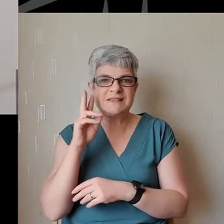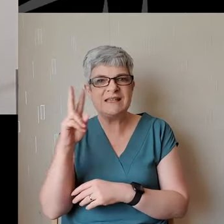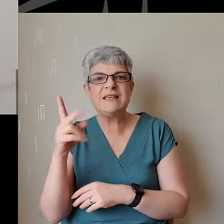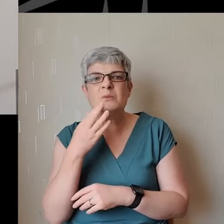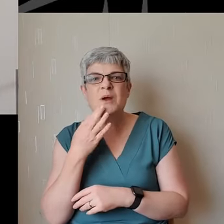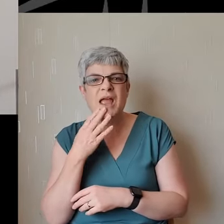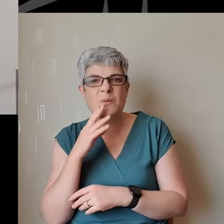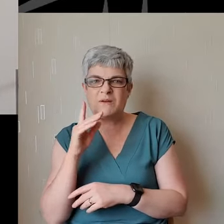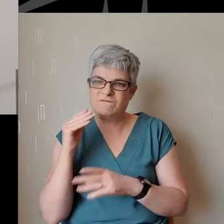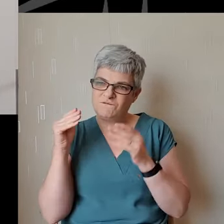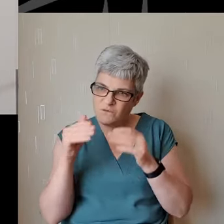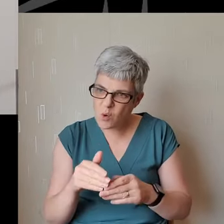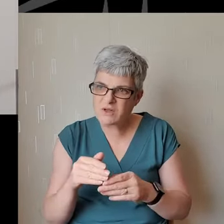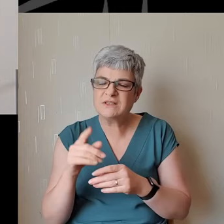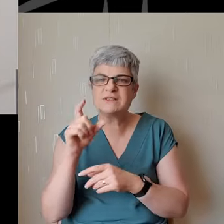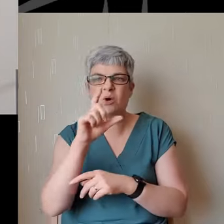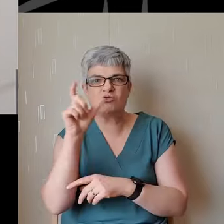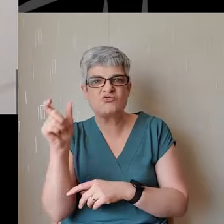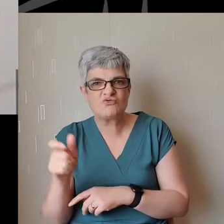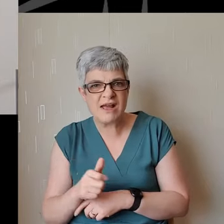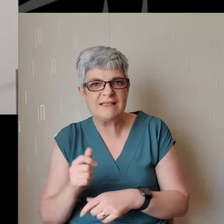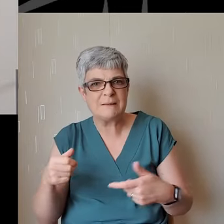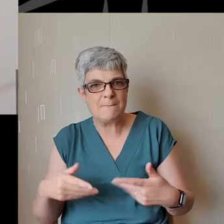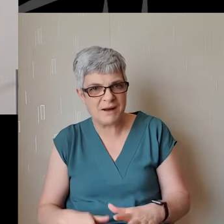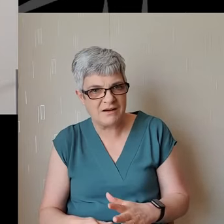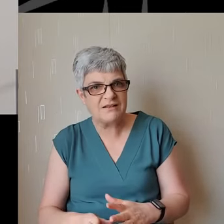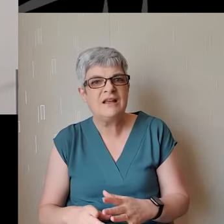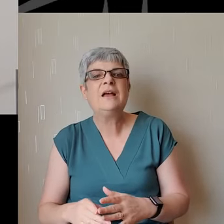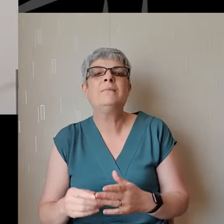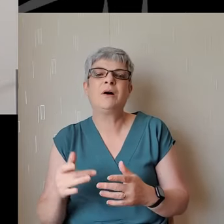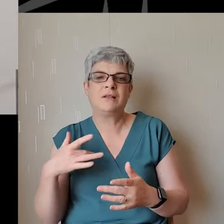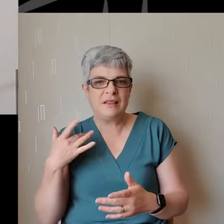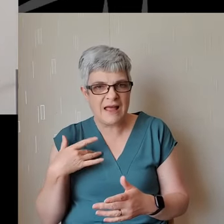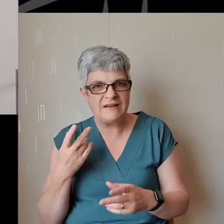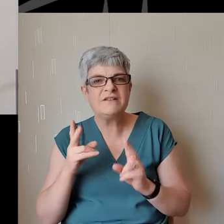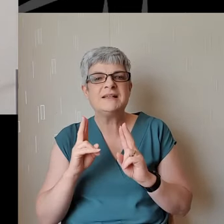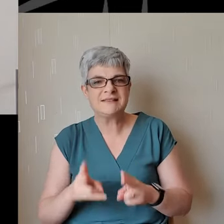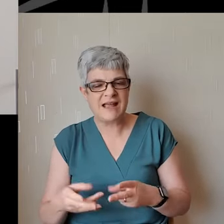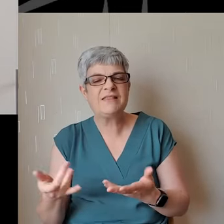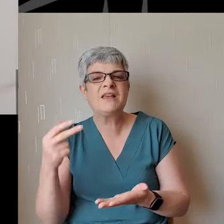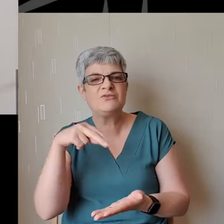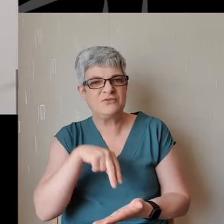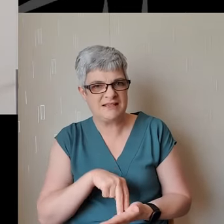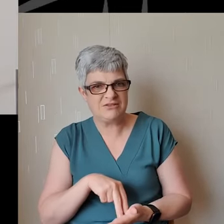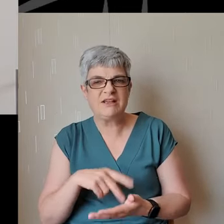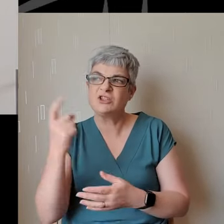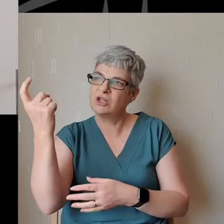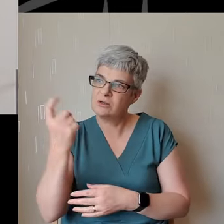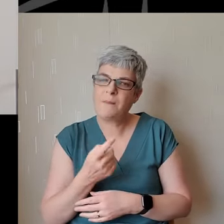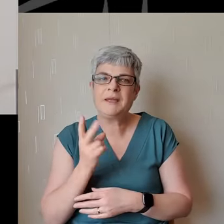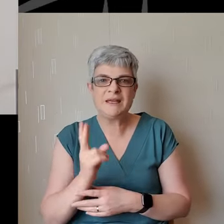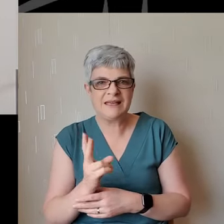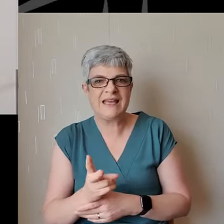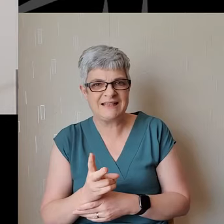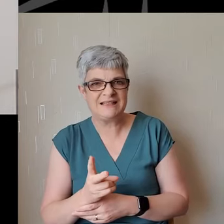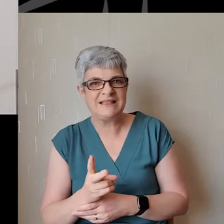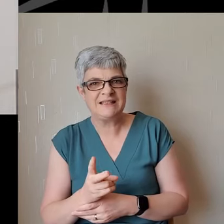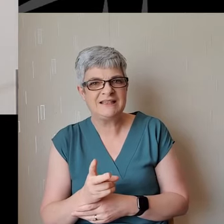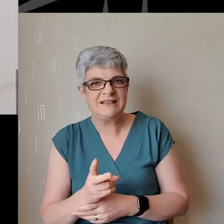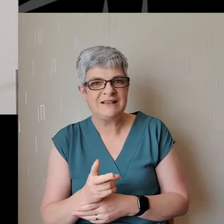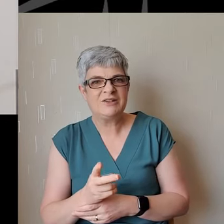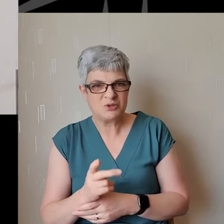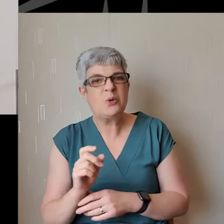his life and death and resurrection, and indeed his coming again. Therefore, it's fine, even though it's May, to sing